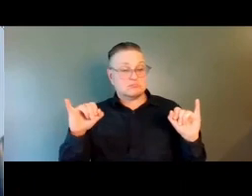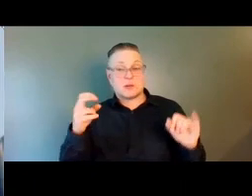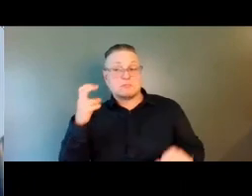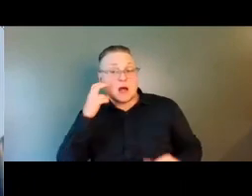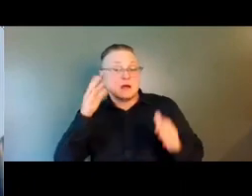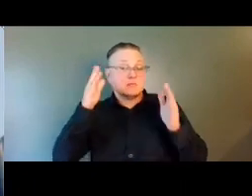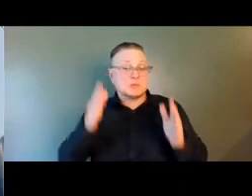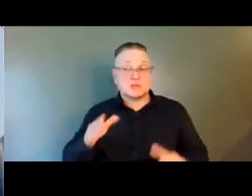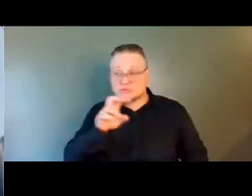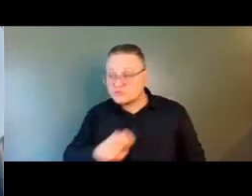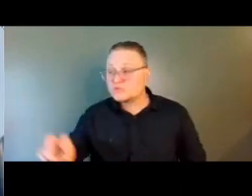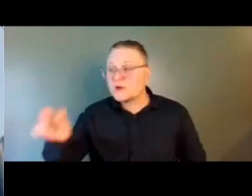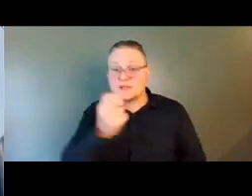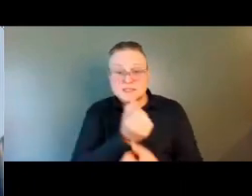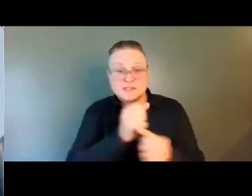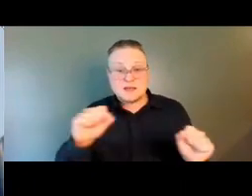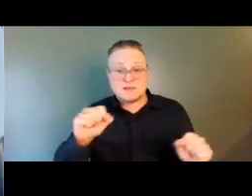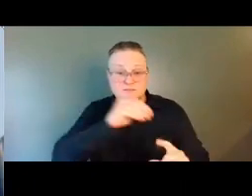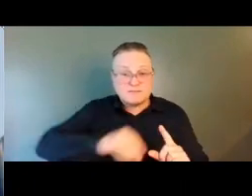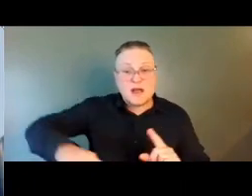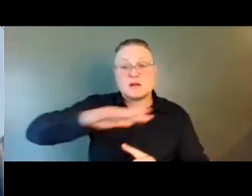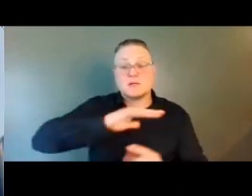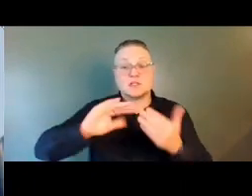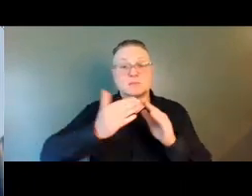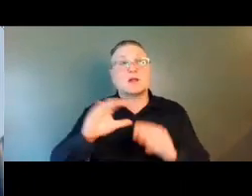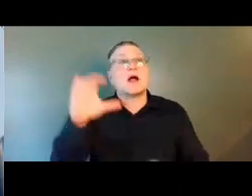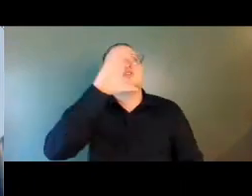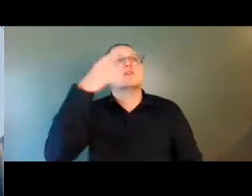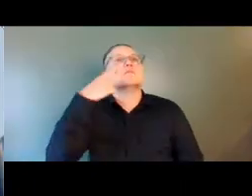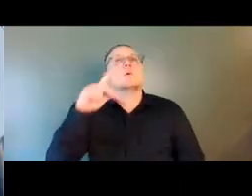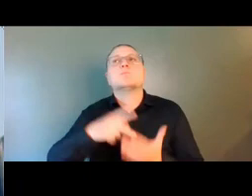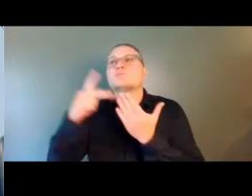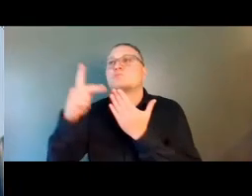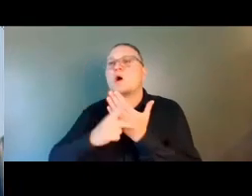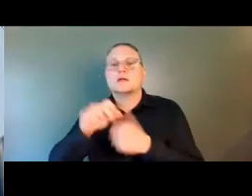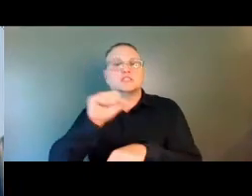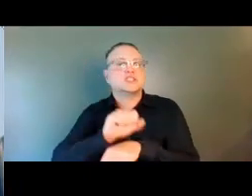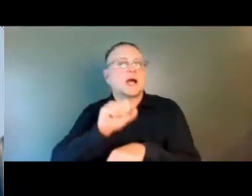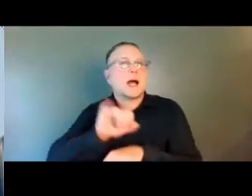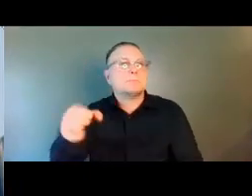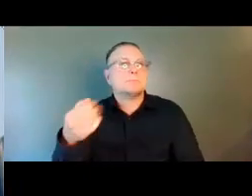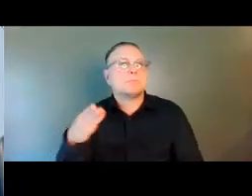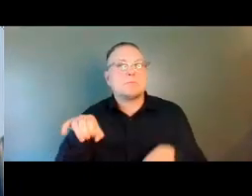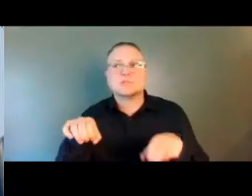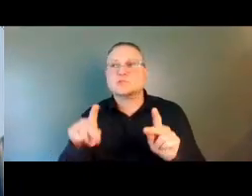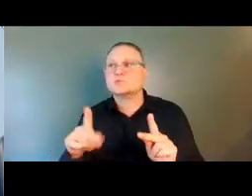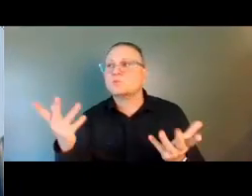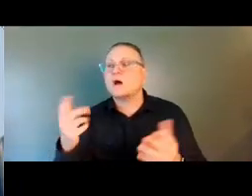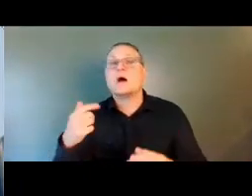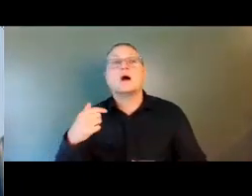my community, I looked for programs to go to, different types of employment opportunities, and I went to massage